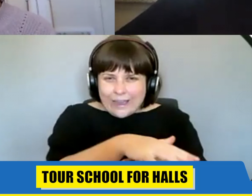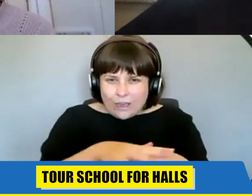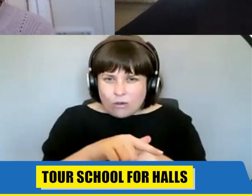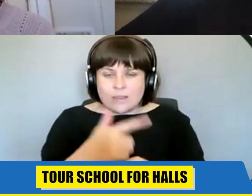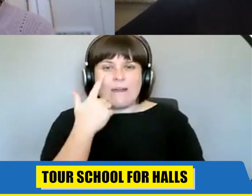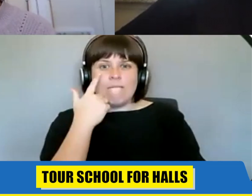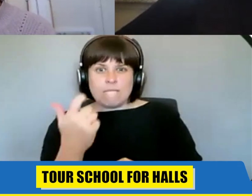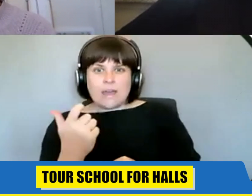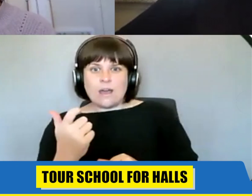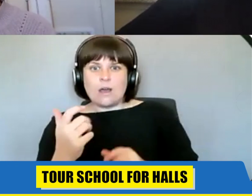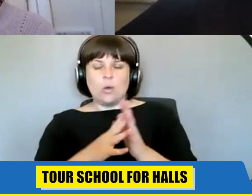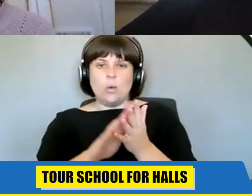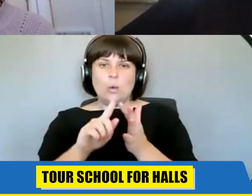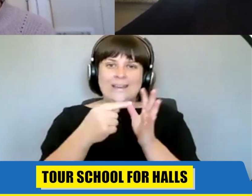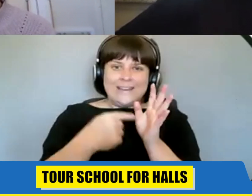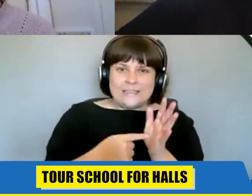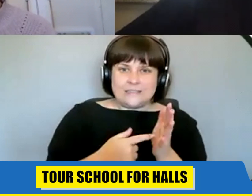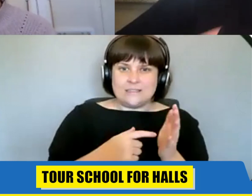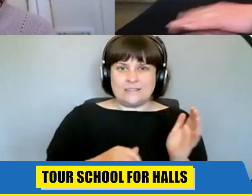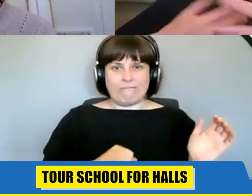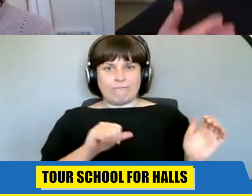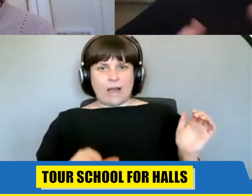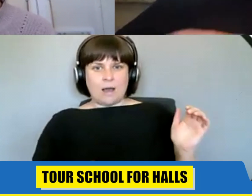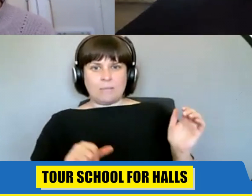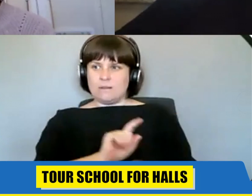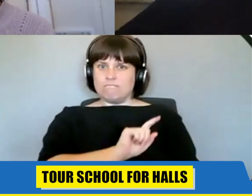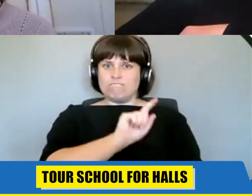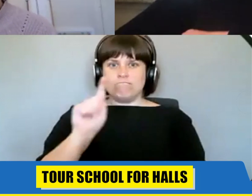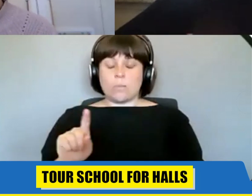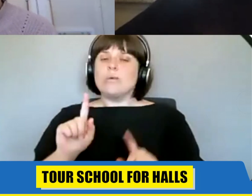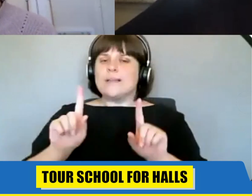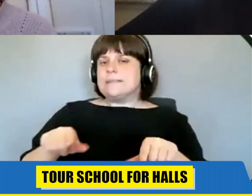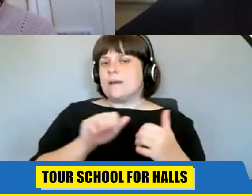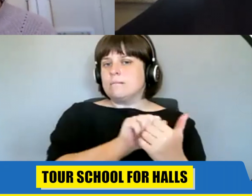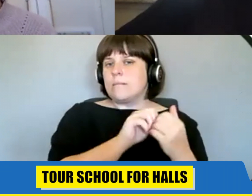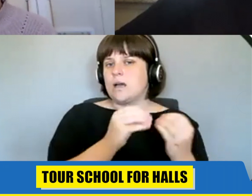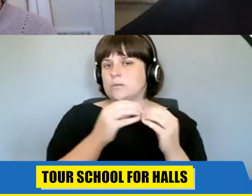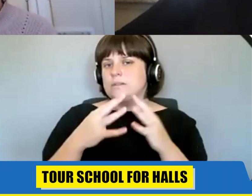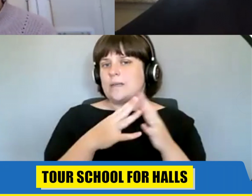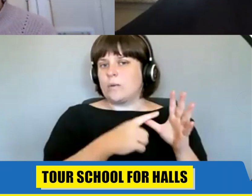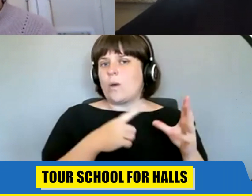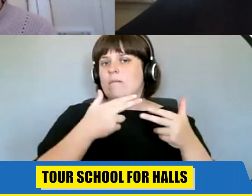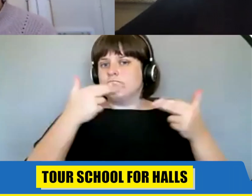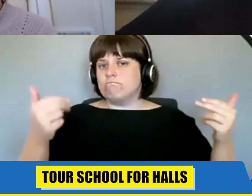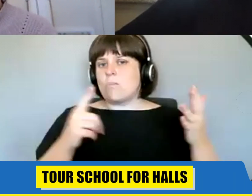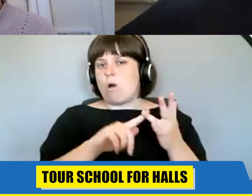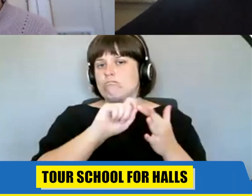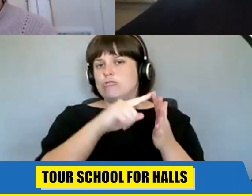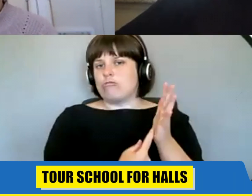wheat farmers came into the opera. They started a partnership with WA Opera to do a kind of opera